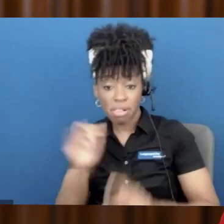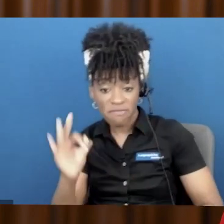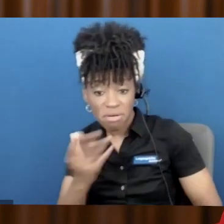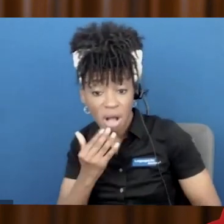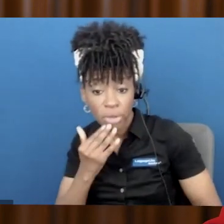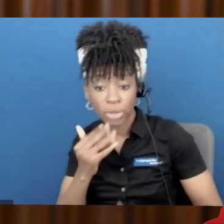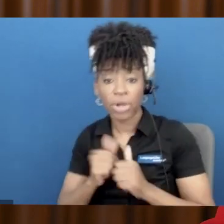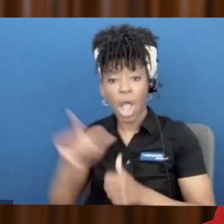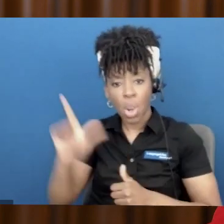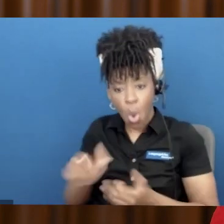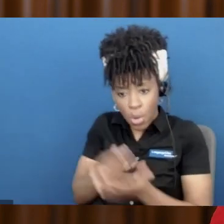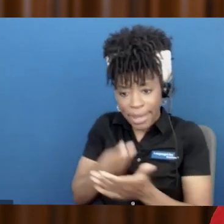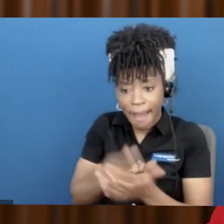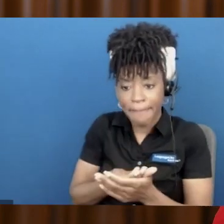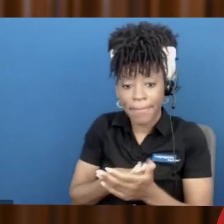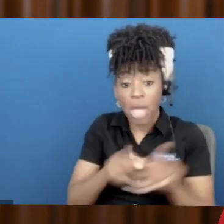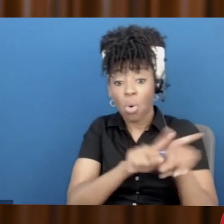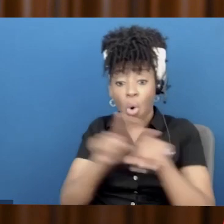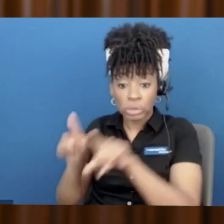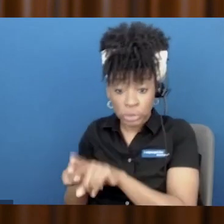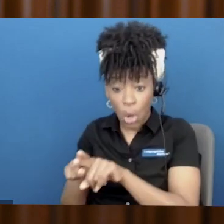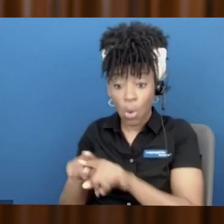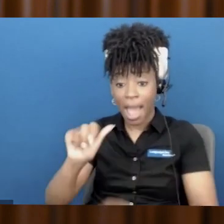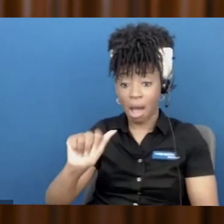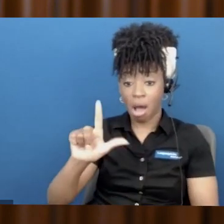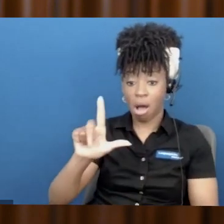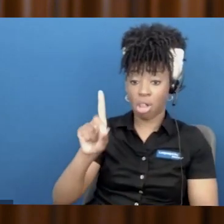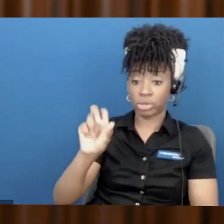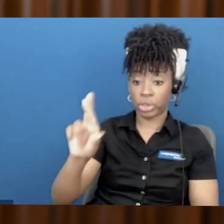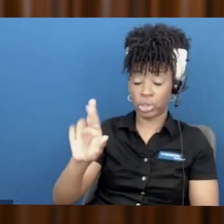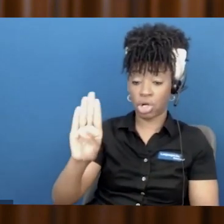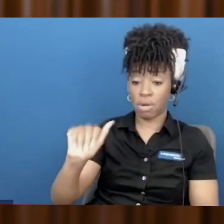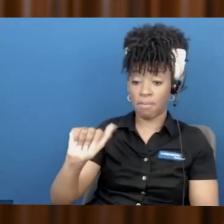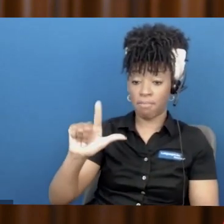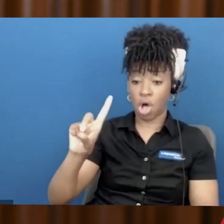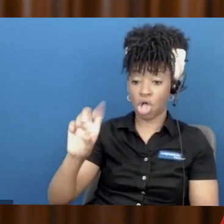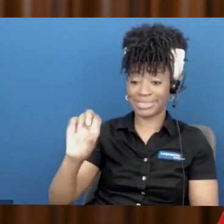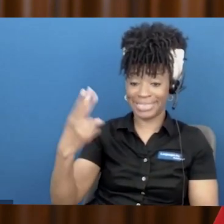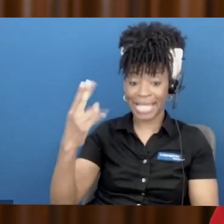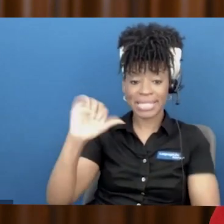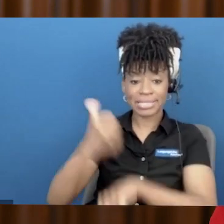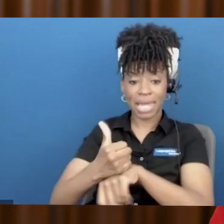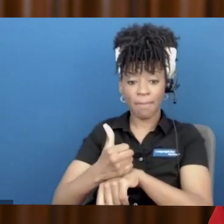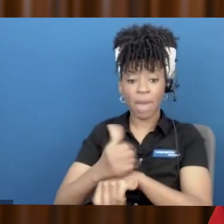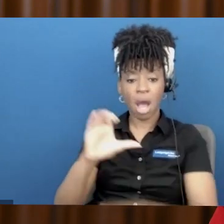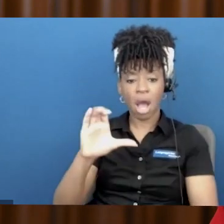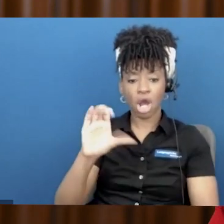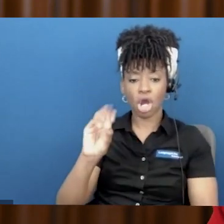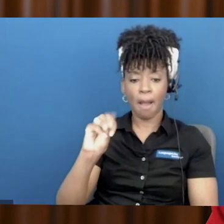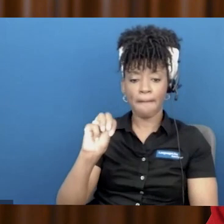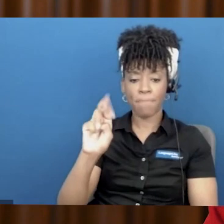is a $500,000 investment to help small business owners of color move from renting a space to owning property, accumulating